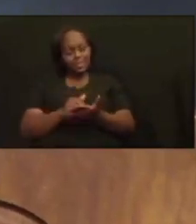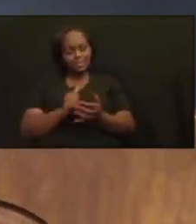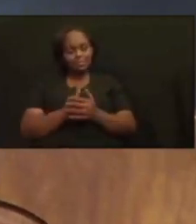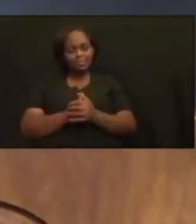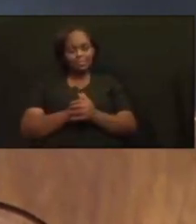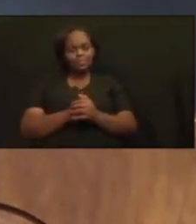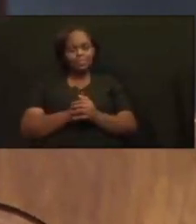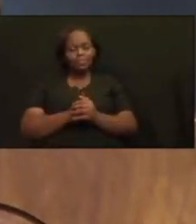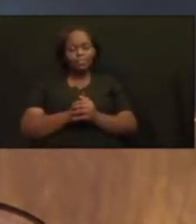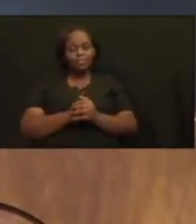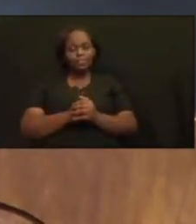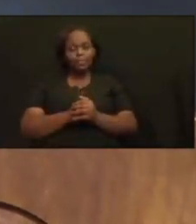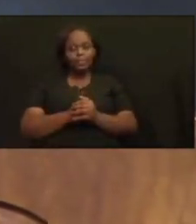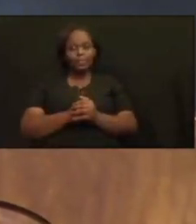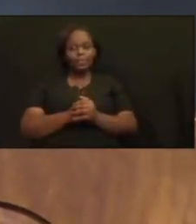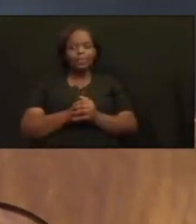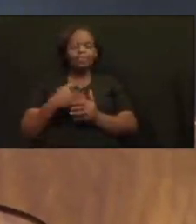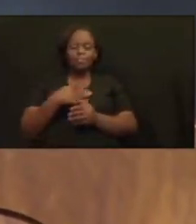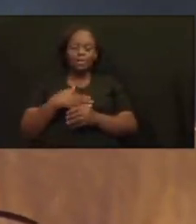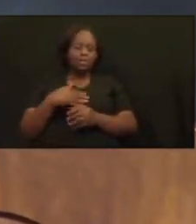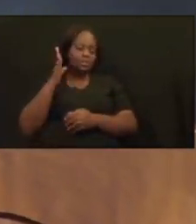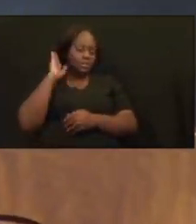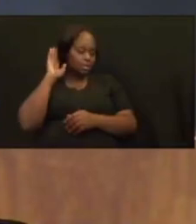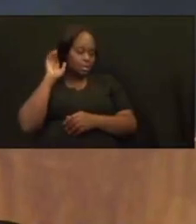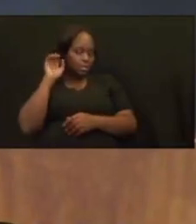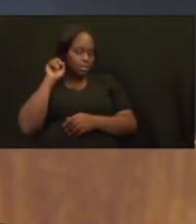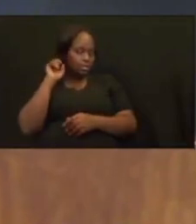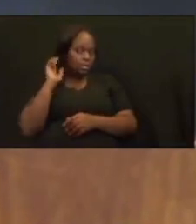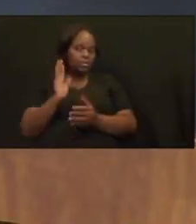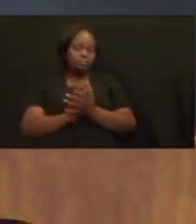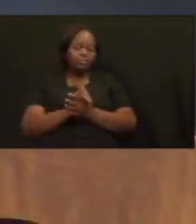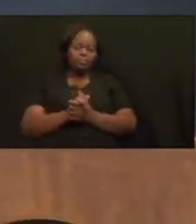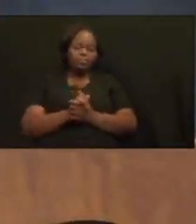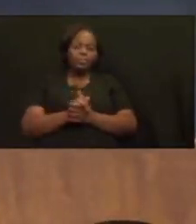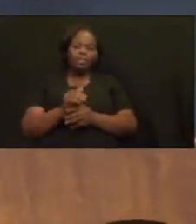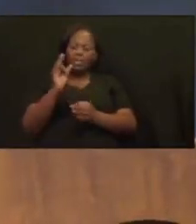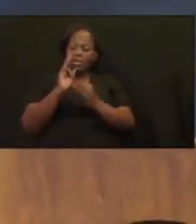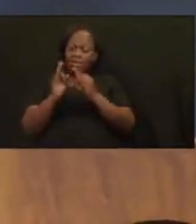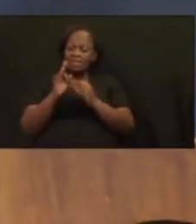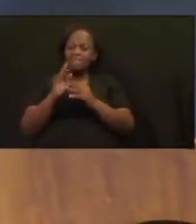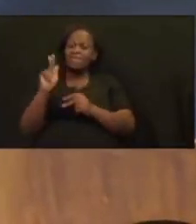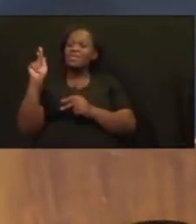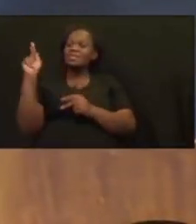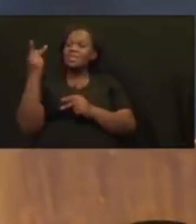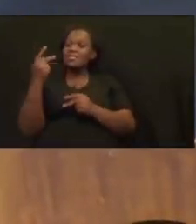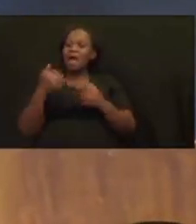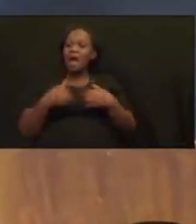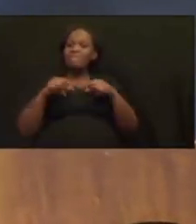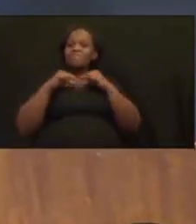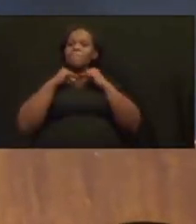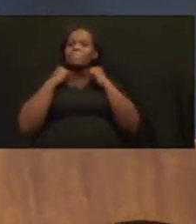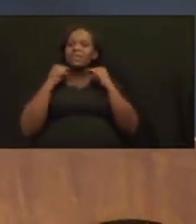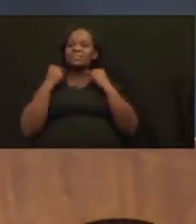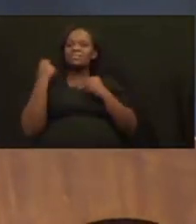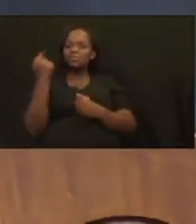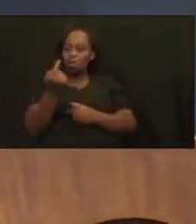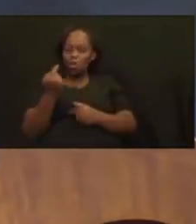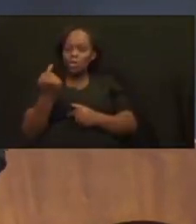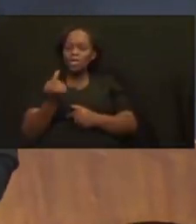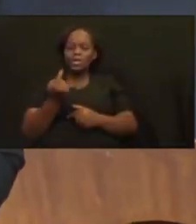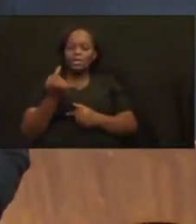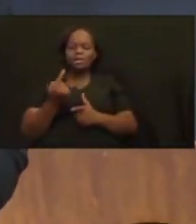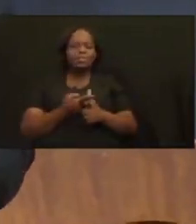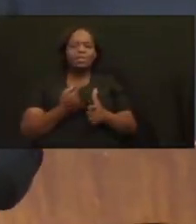Whether you understand or not, just listen first. If Kenya has only preachers, you are in trouble.